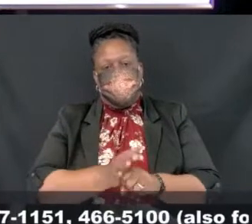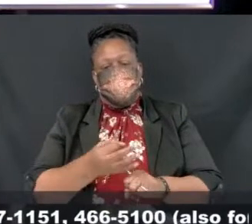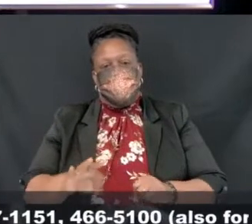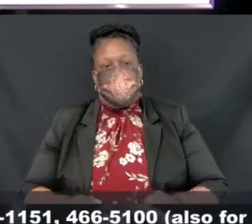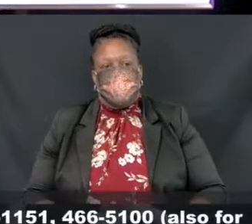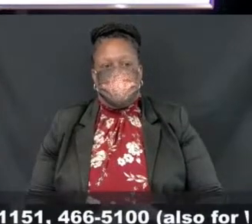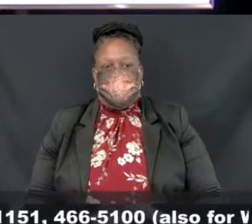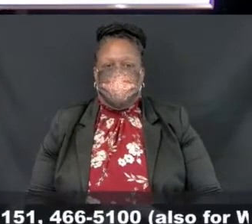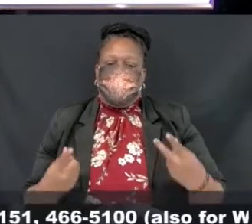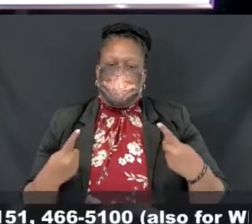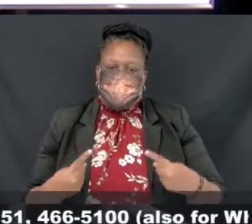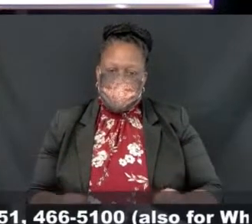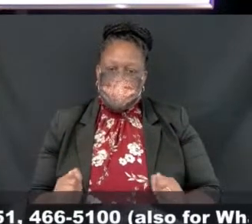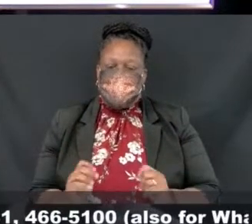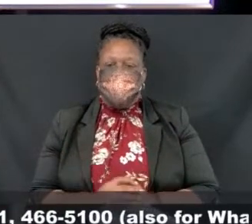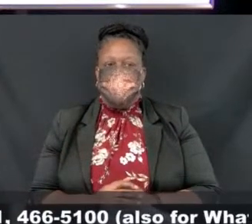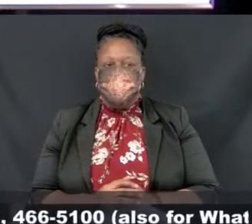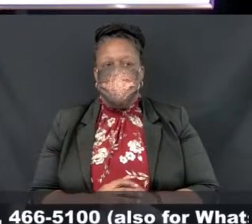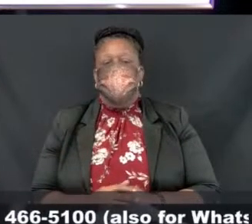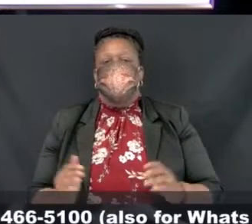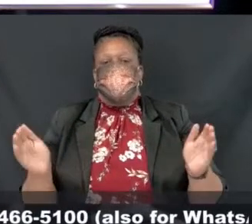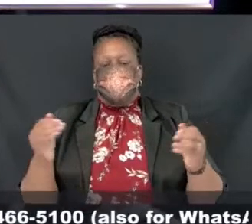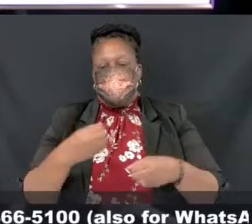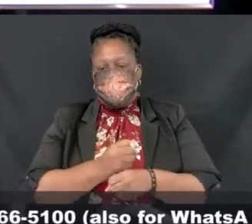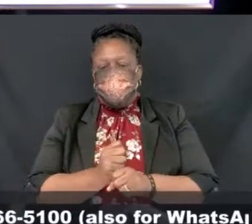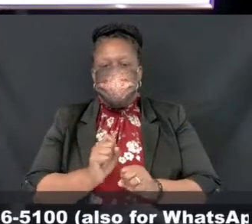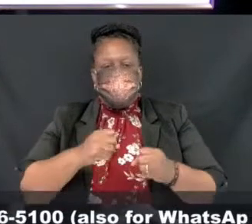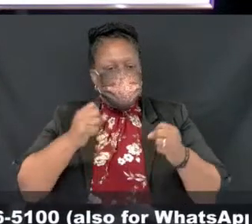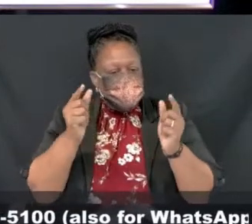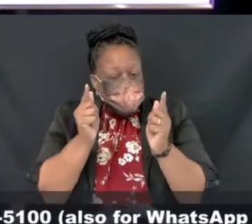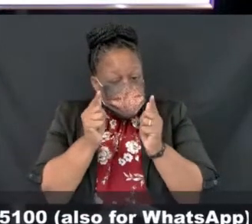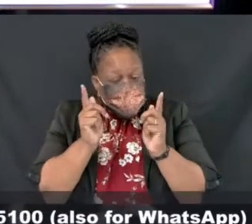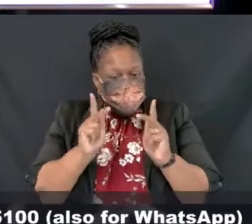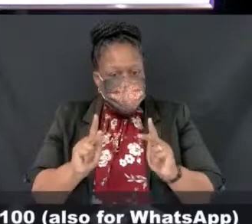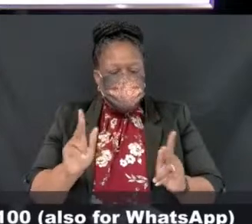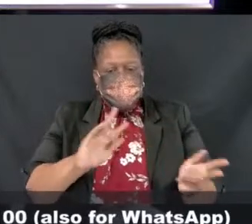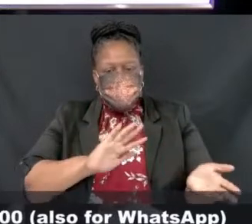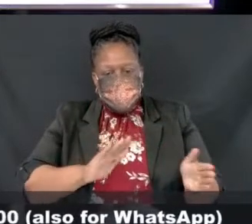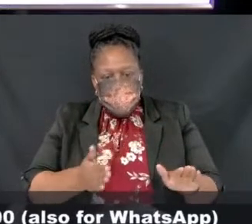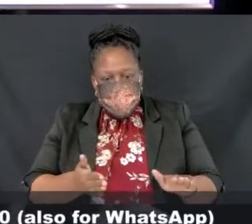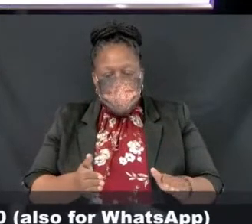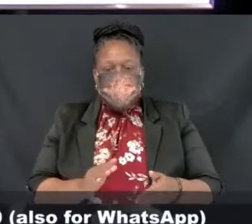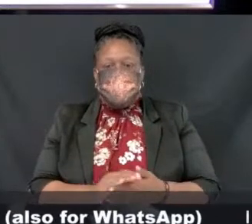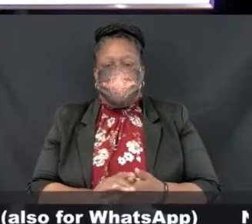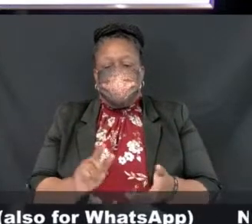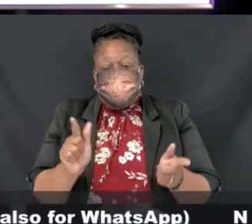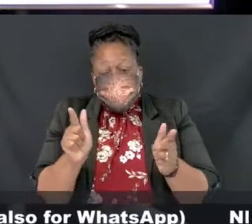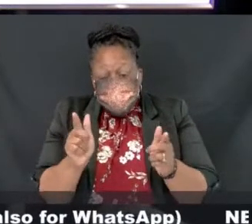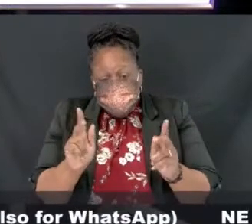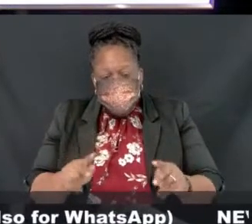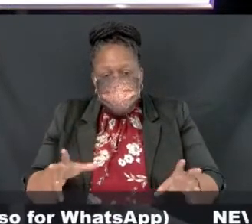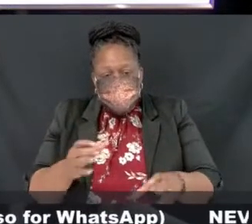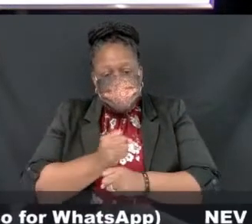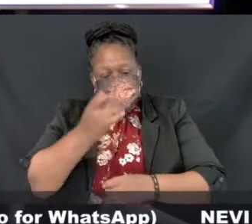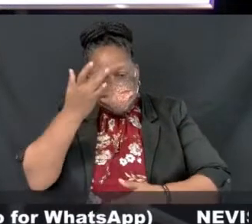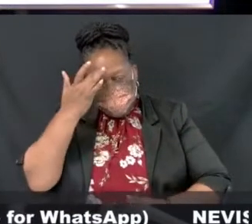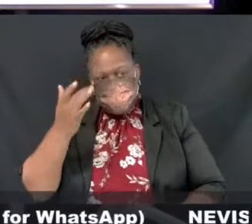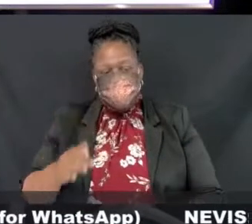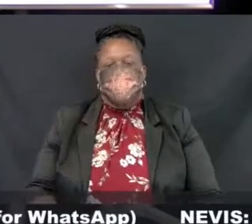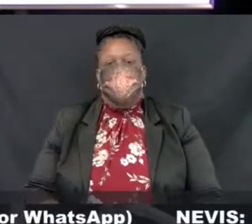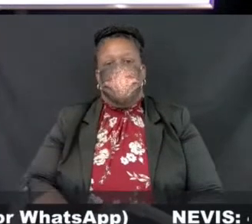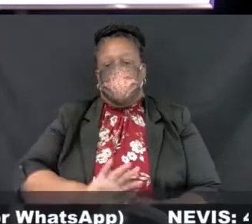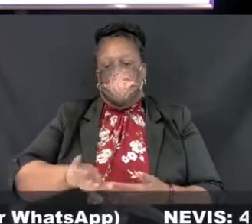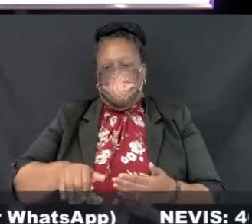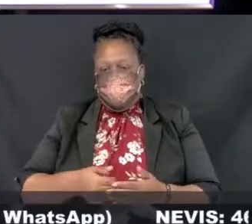and death. I believe our success in the fight was due to the fact that we in health and at the task force